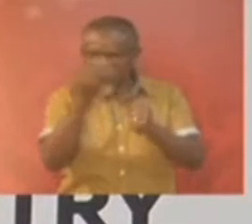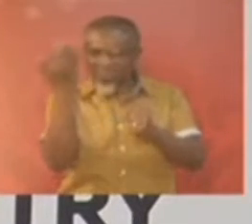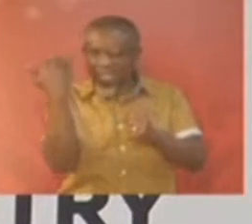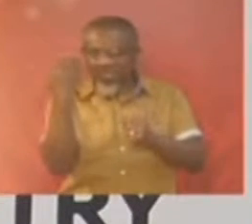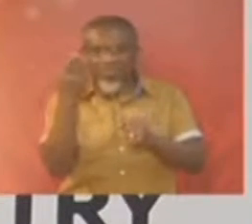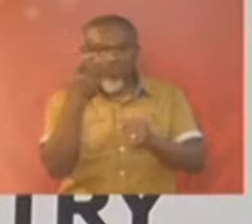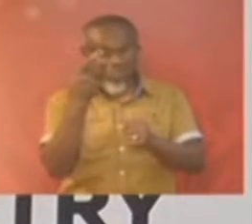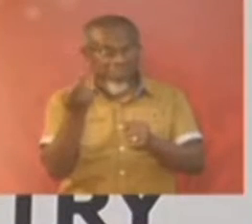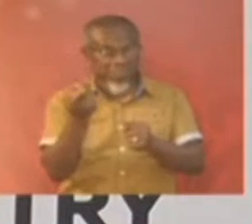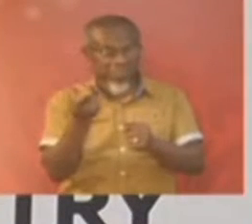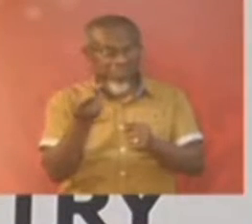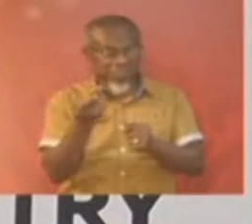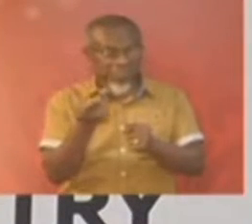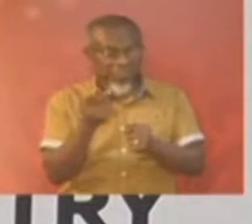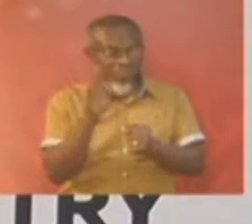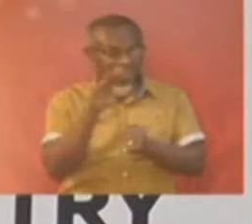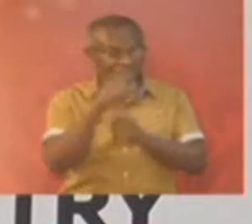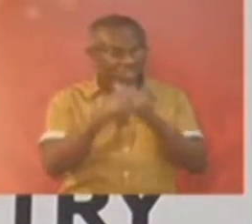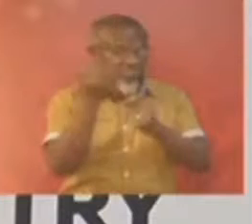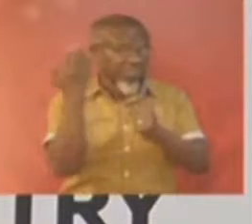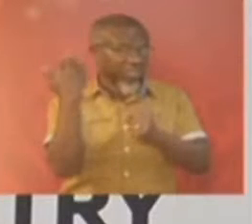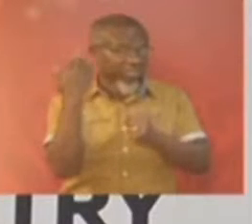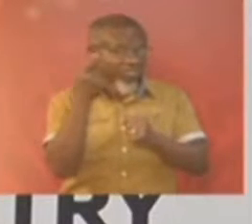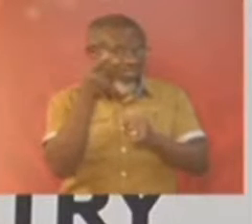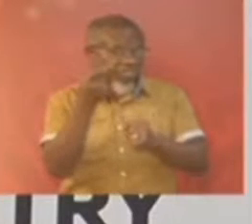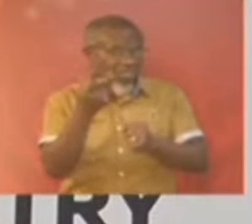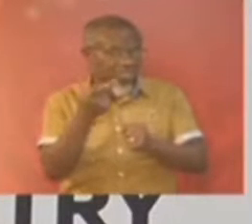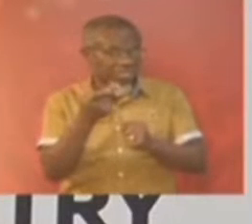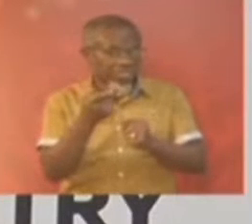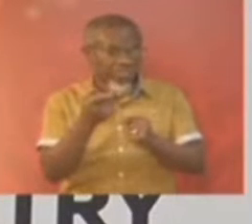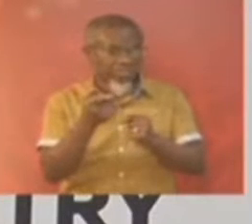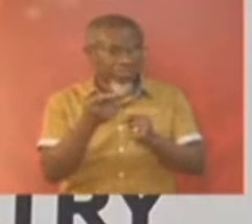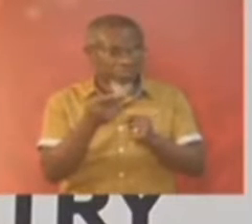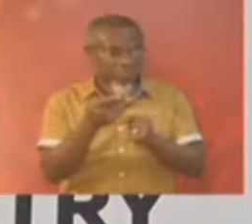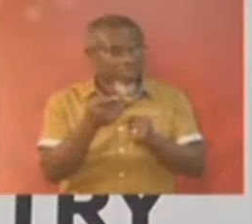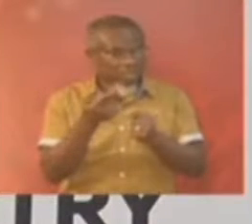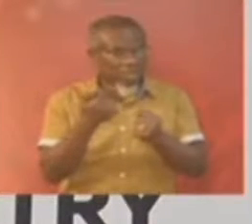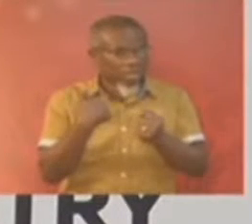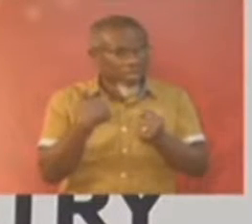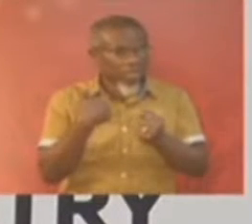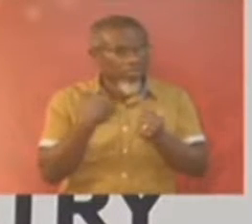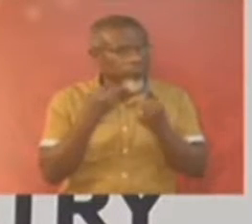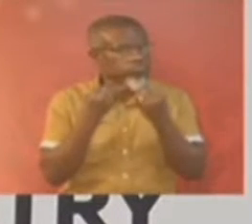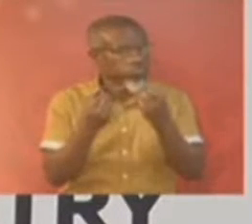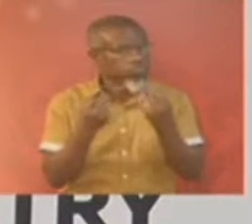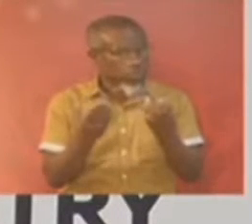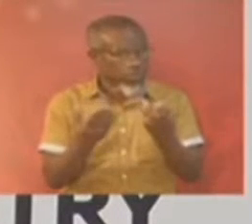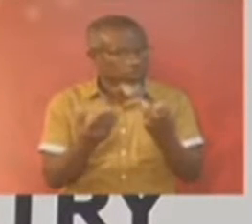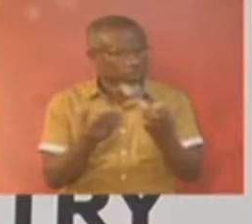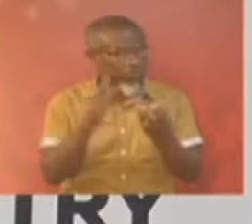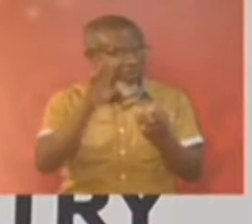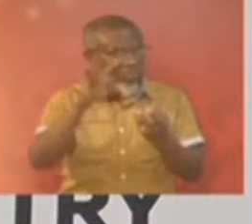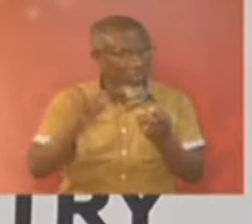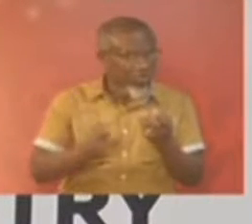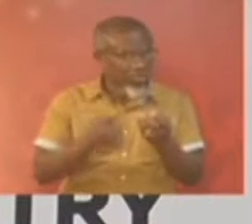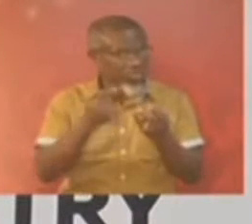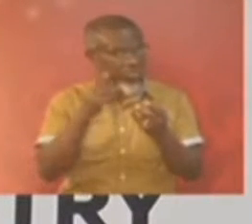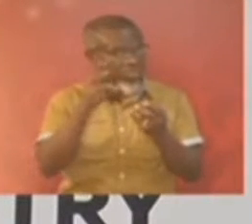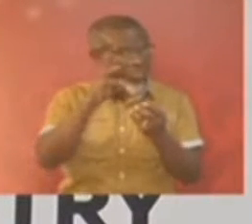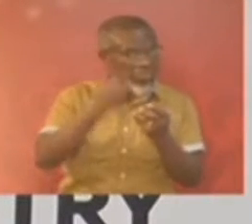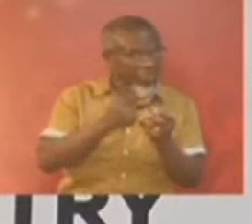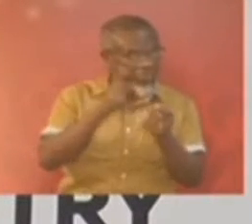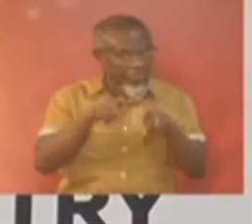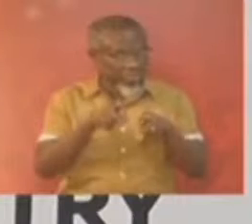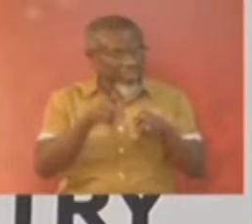If you go back 5 years or so ago, we would have been hyper-endemic, where we had an average of 5,000 to 6,000 cases of